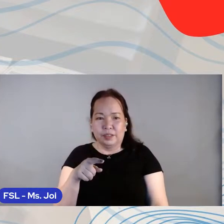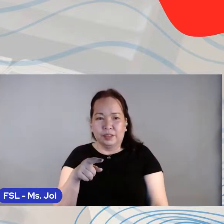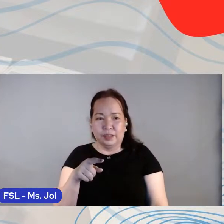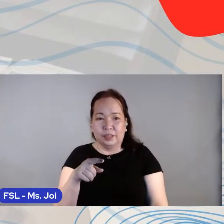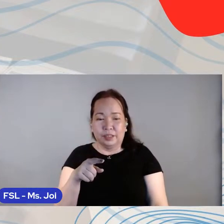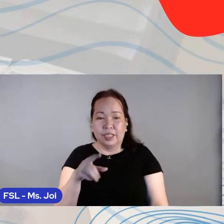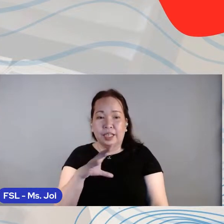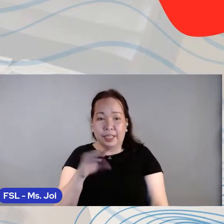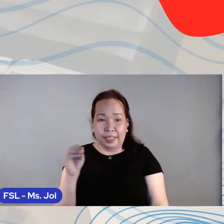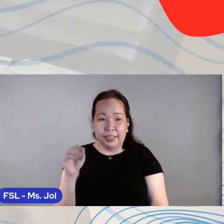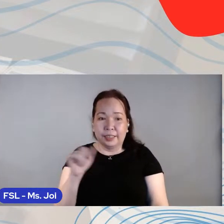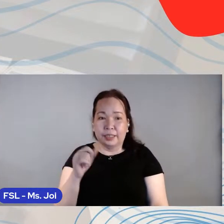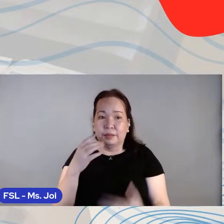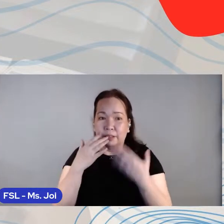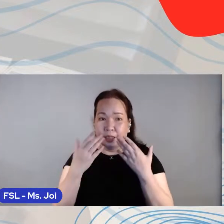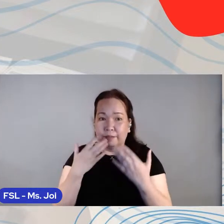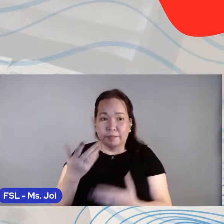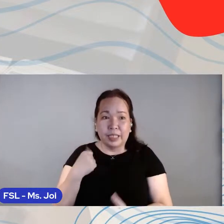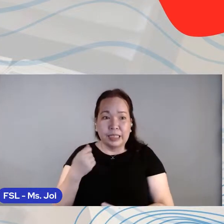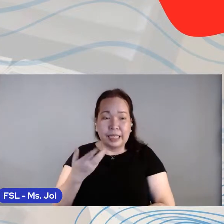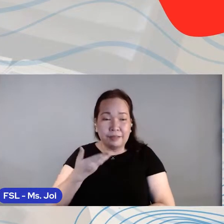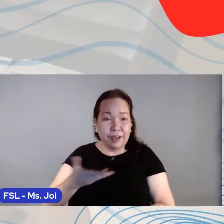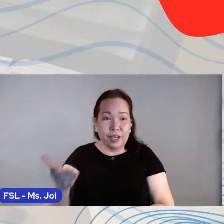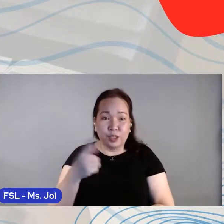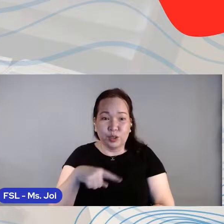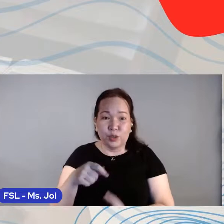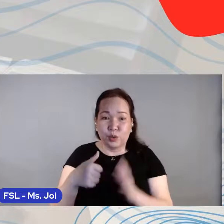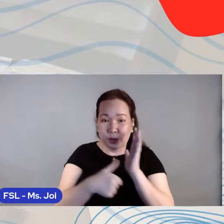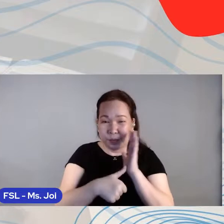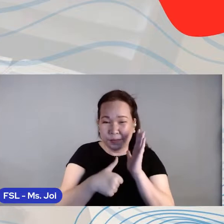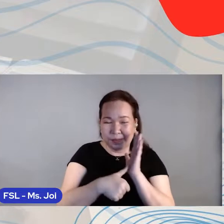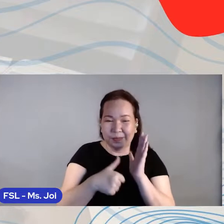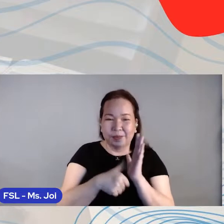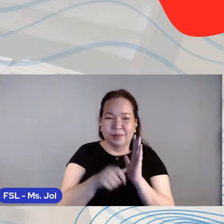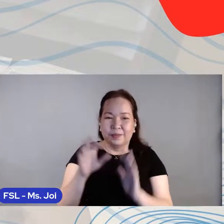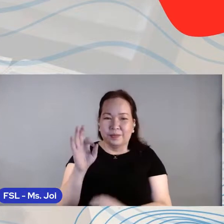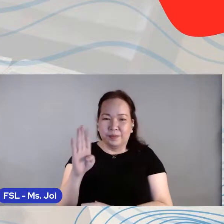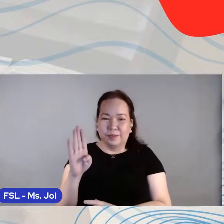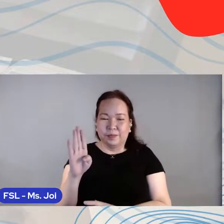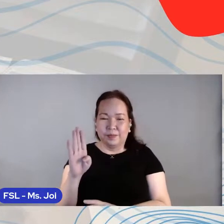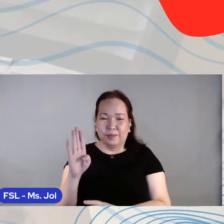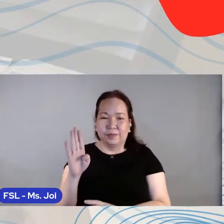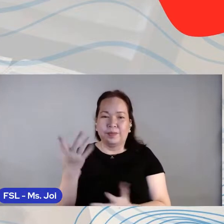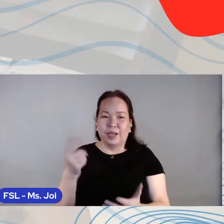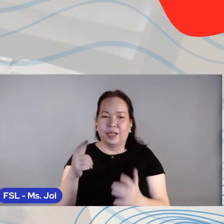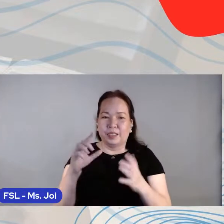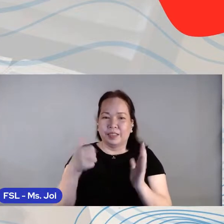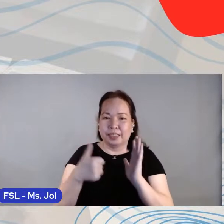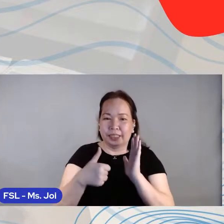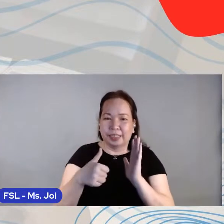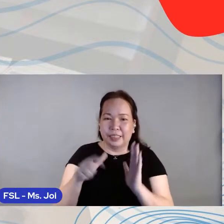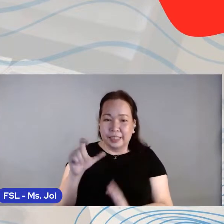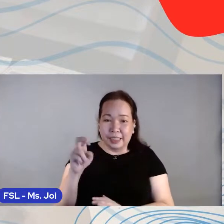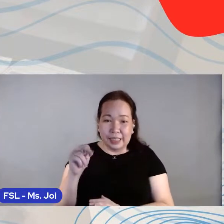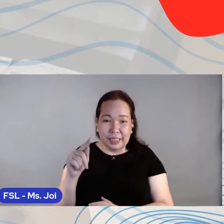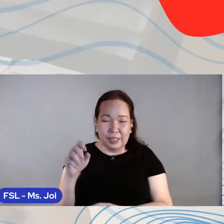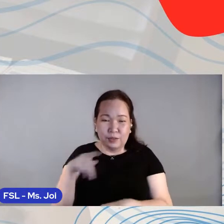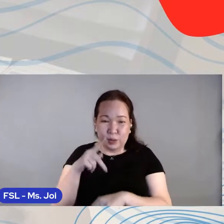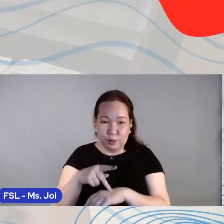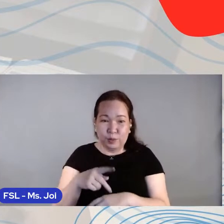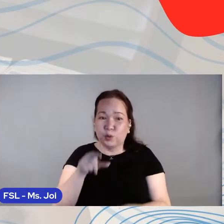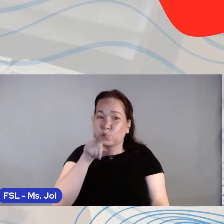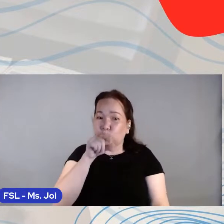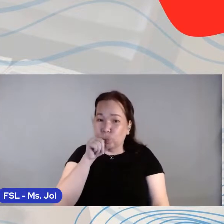Also, I would like to invite everyone to please like our Facebook page, Lente Philippines, our Twitter, Lente and